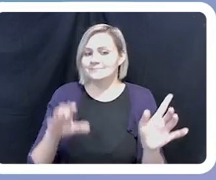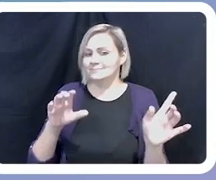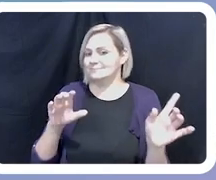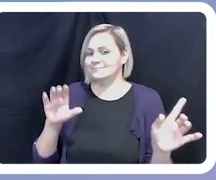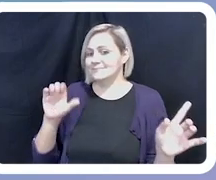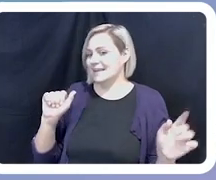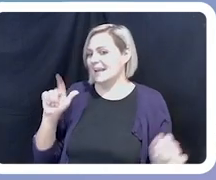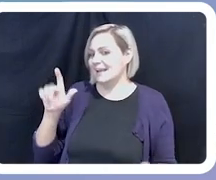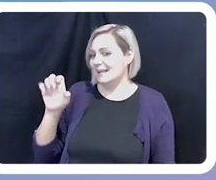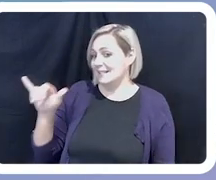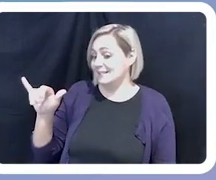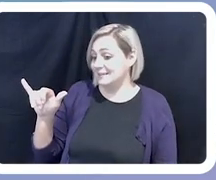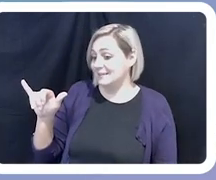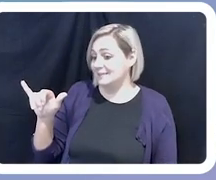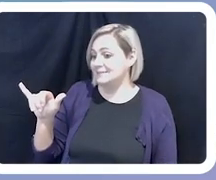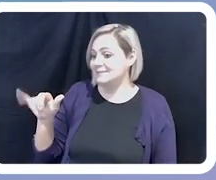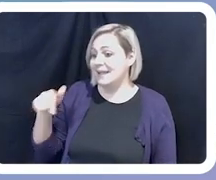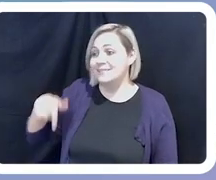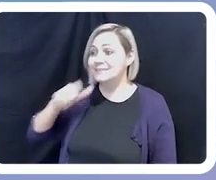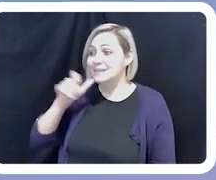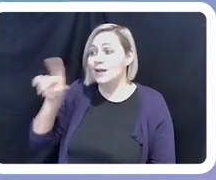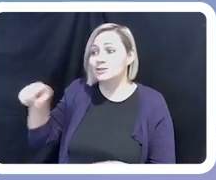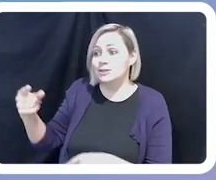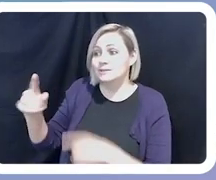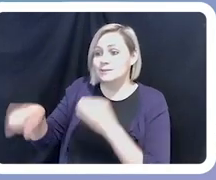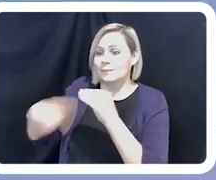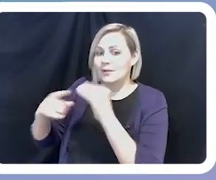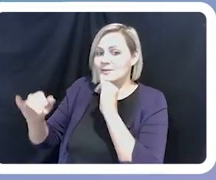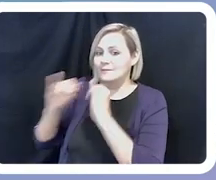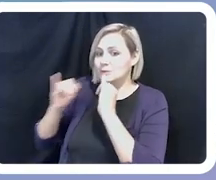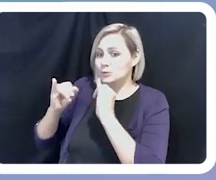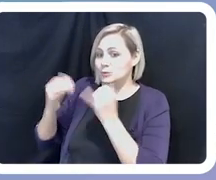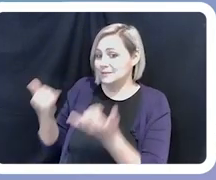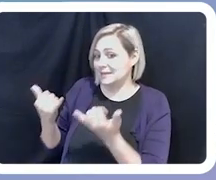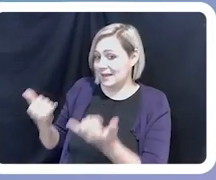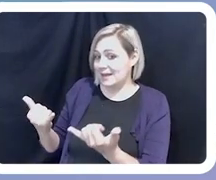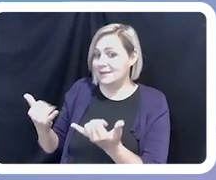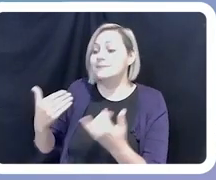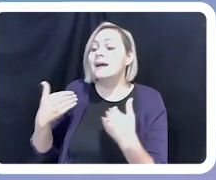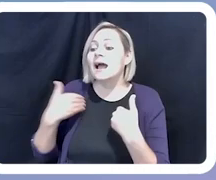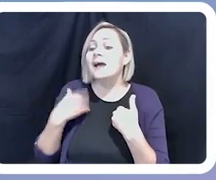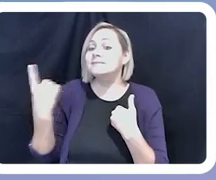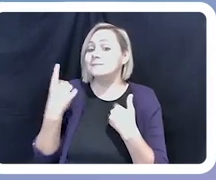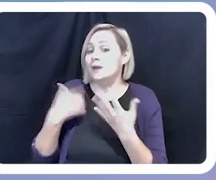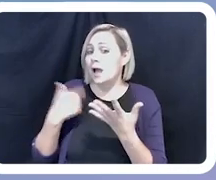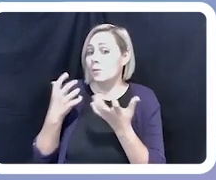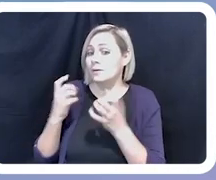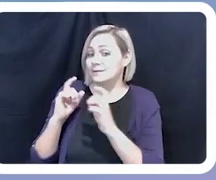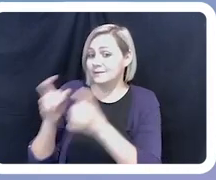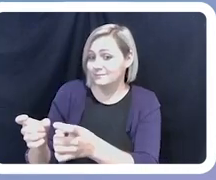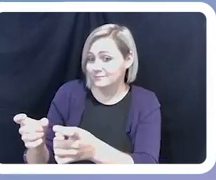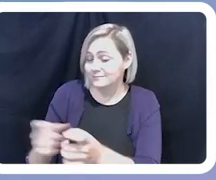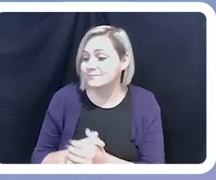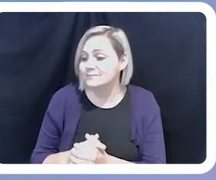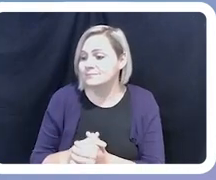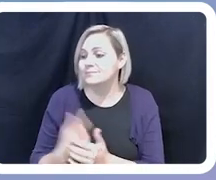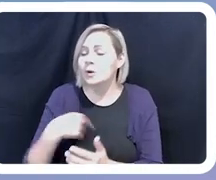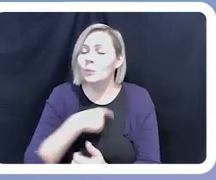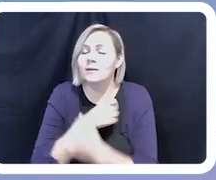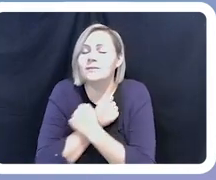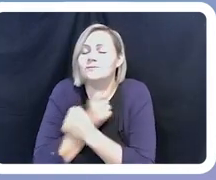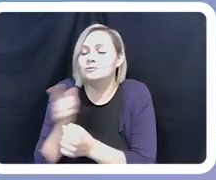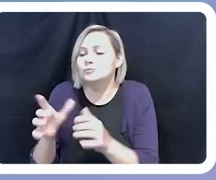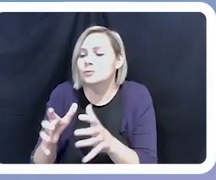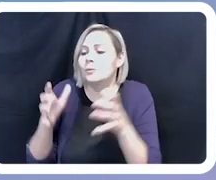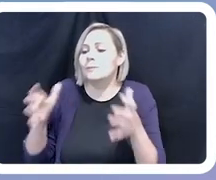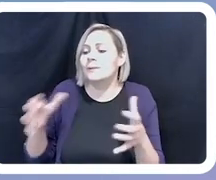Five. So, Kaylee, this wasn't just about the interview today. I have something that I want to give you. We